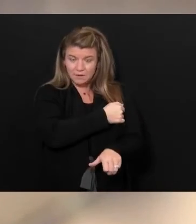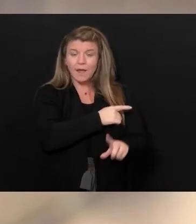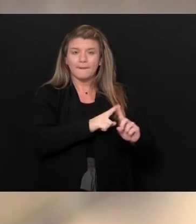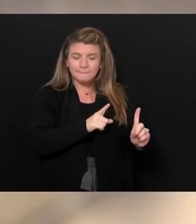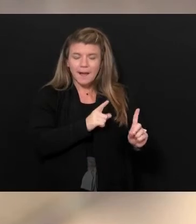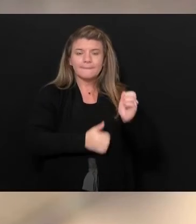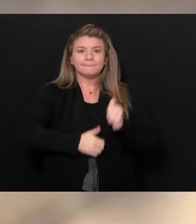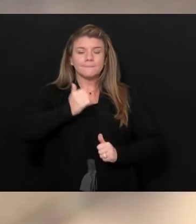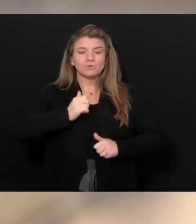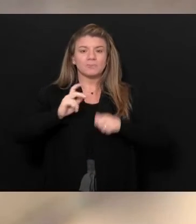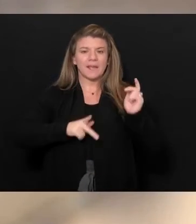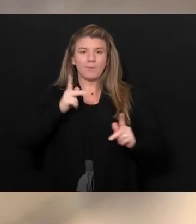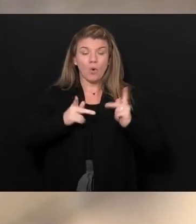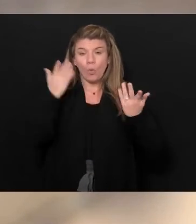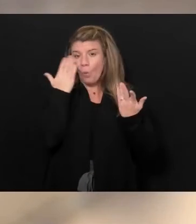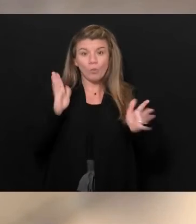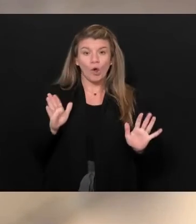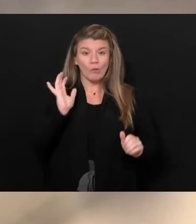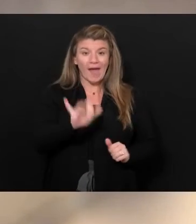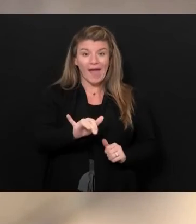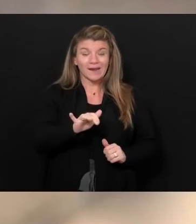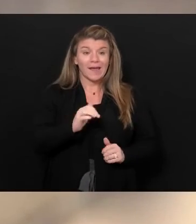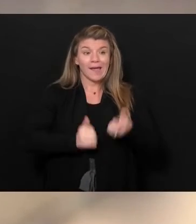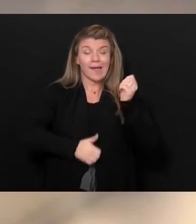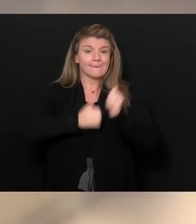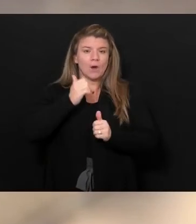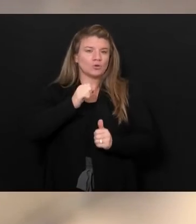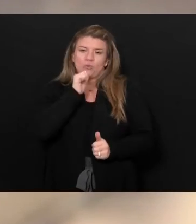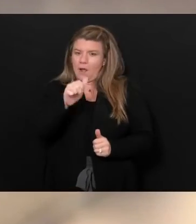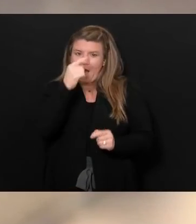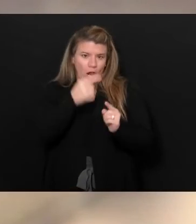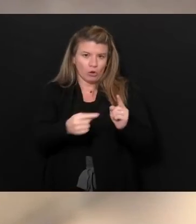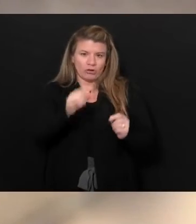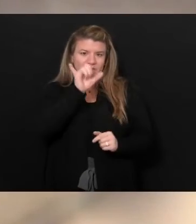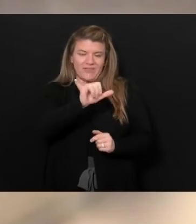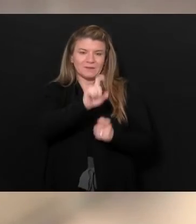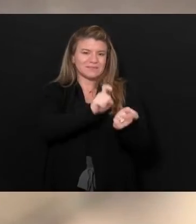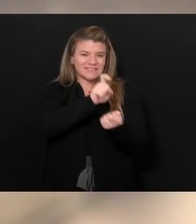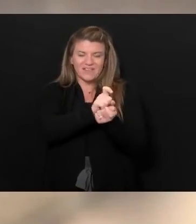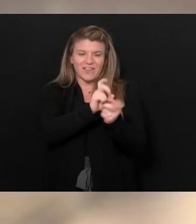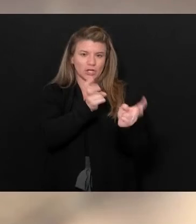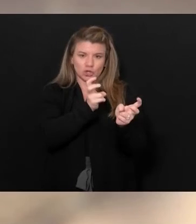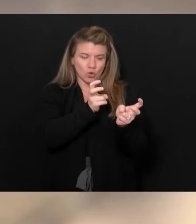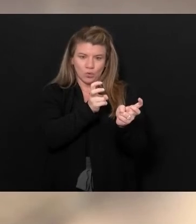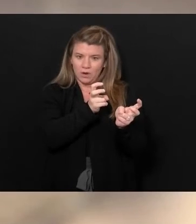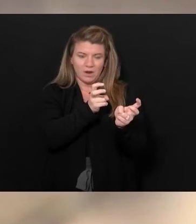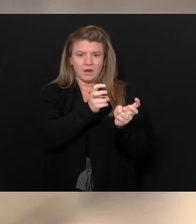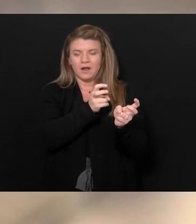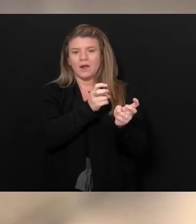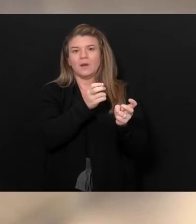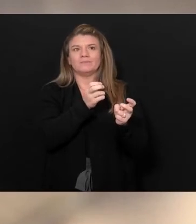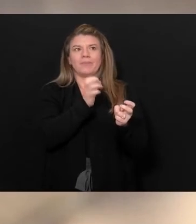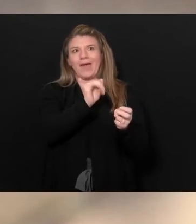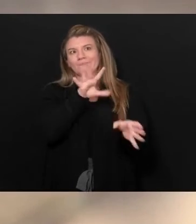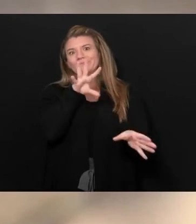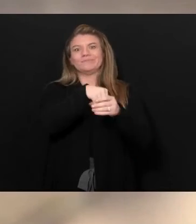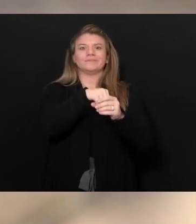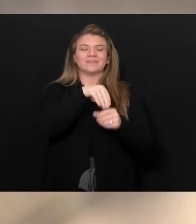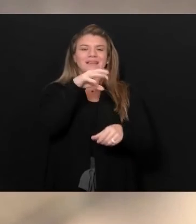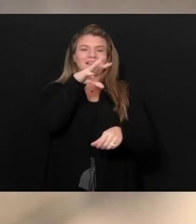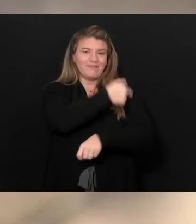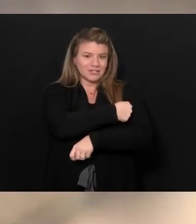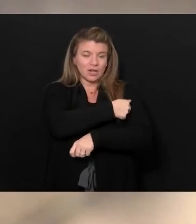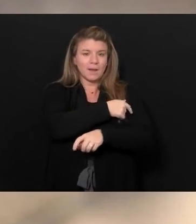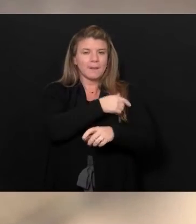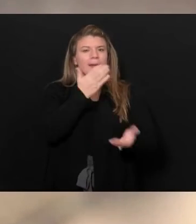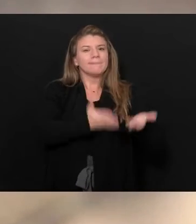indeed, most people won't know that, and most people won't be allergic to that specific problem or that specific part of the vaccine,